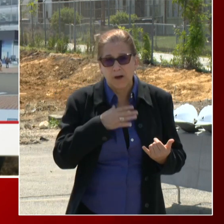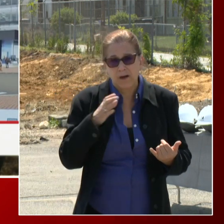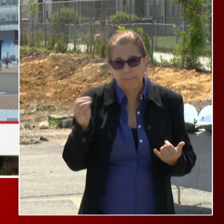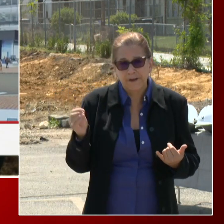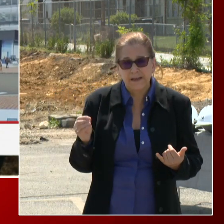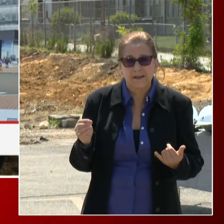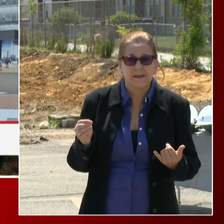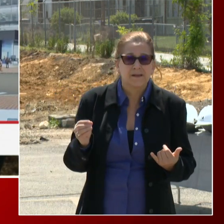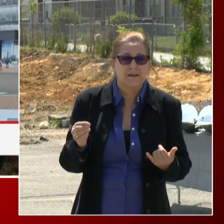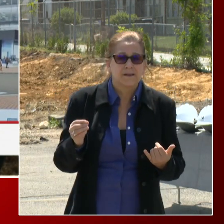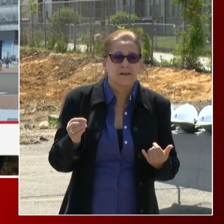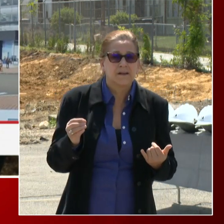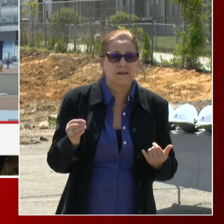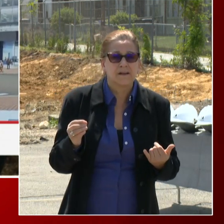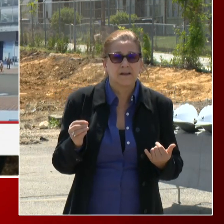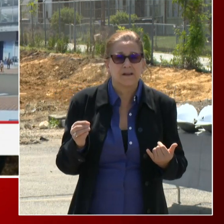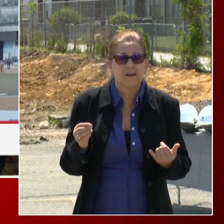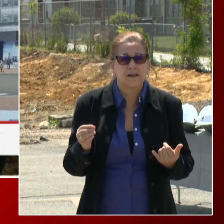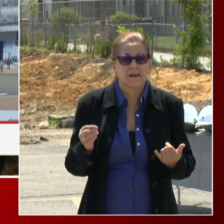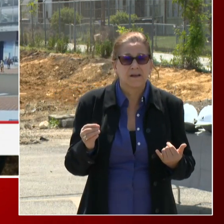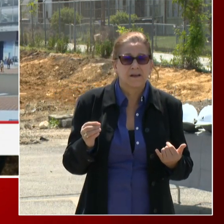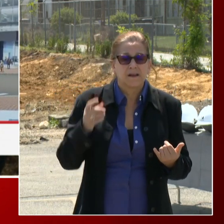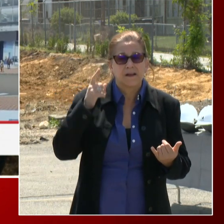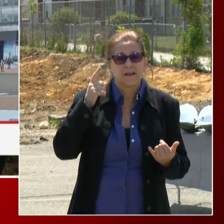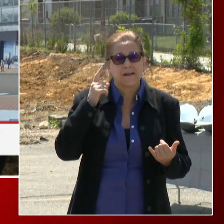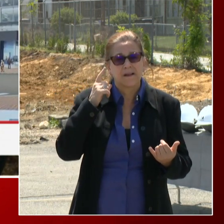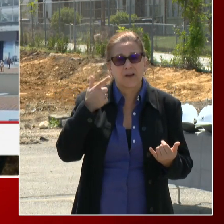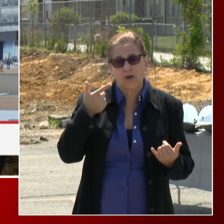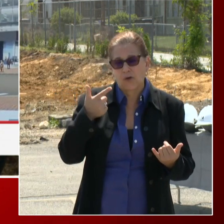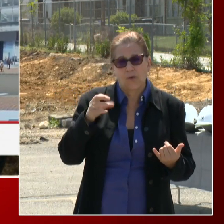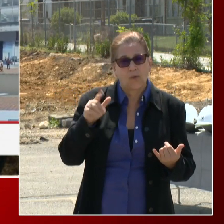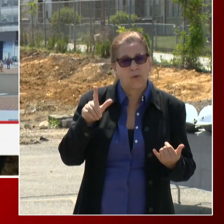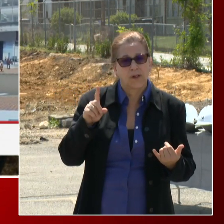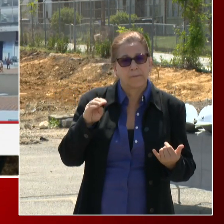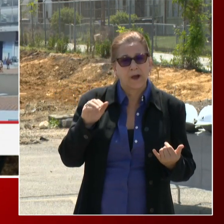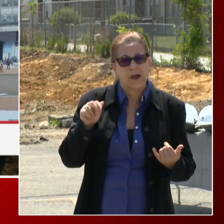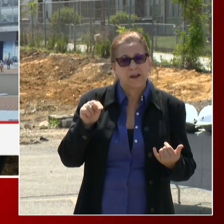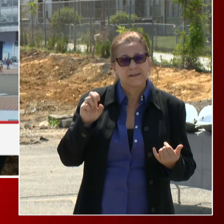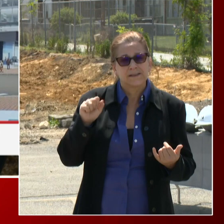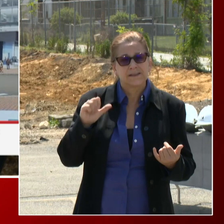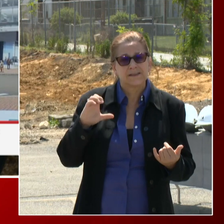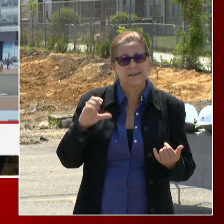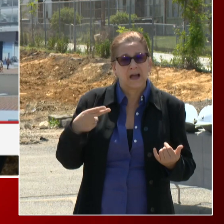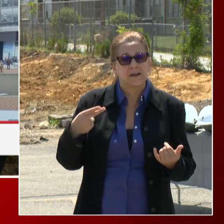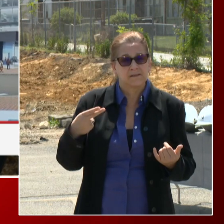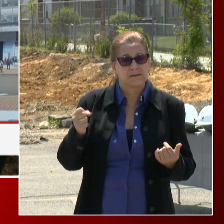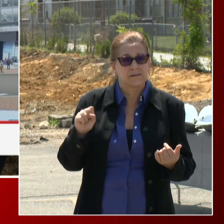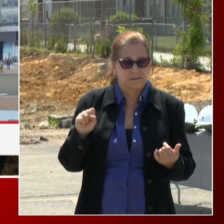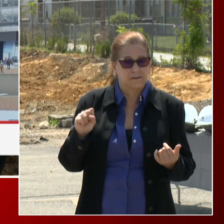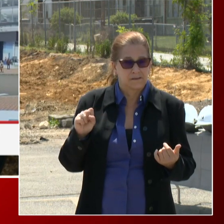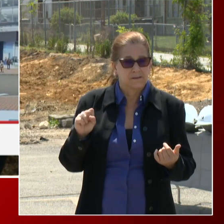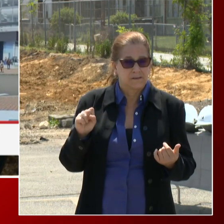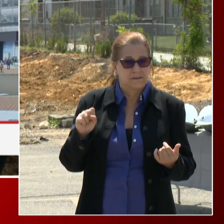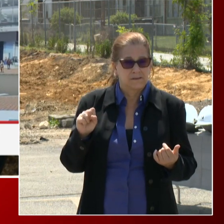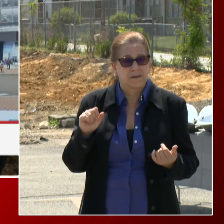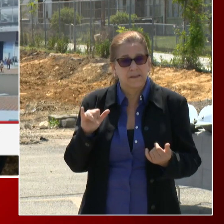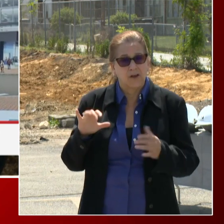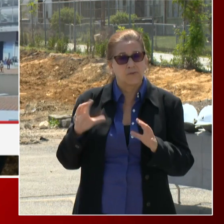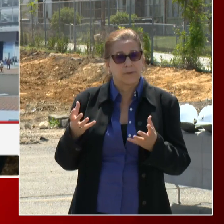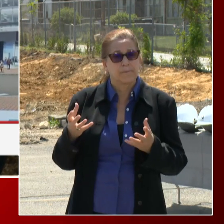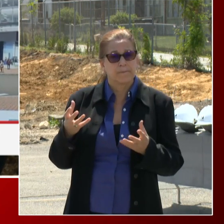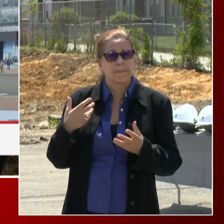Goldman Sachs Urban Group, Margaret Anadu, who couldn't be here today, But when we make investment